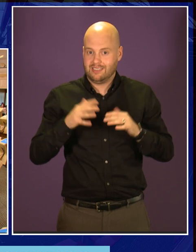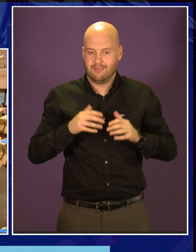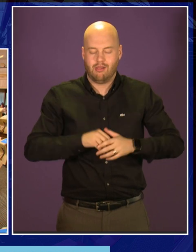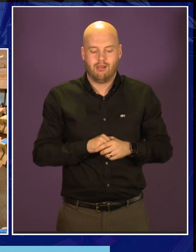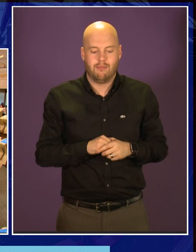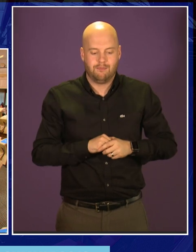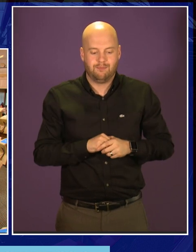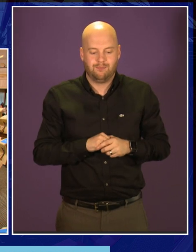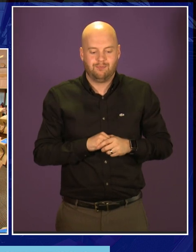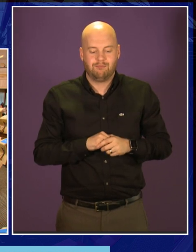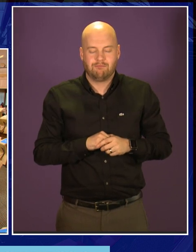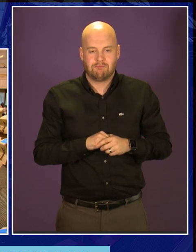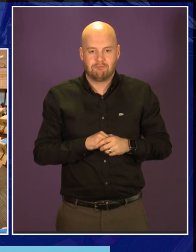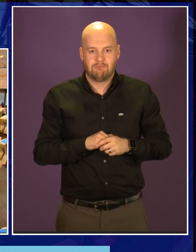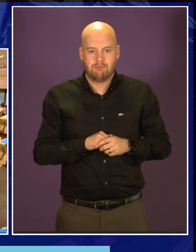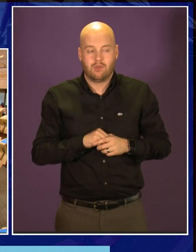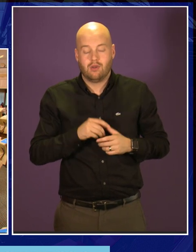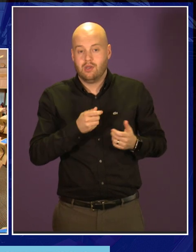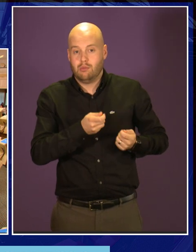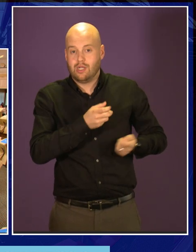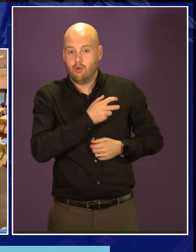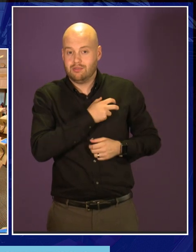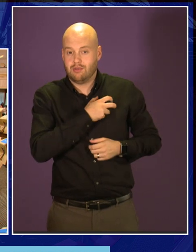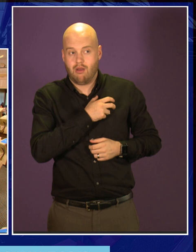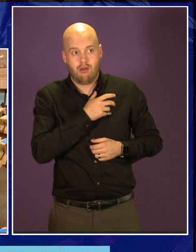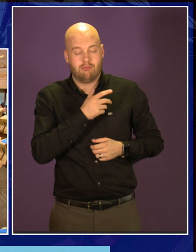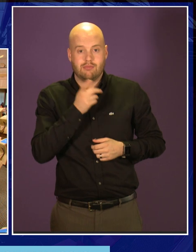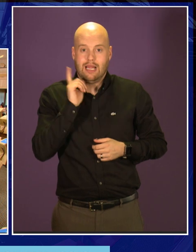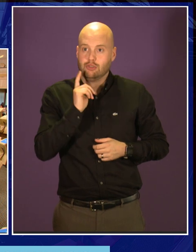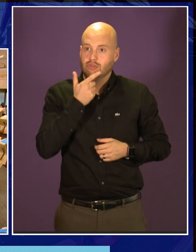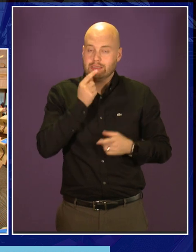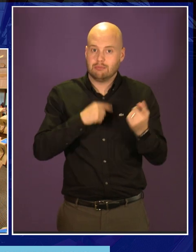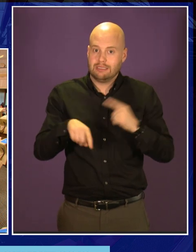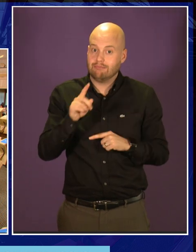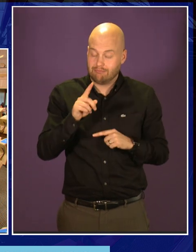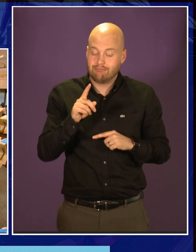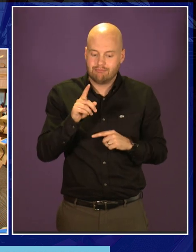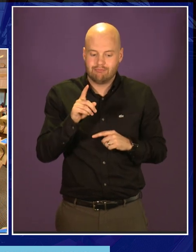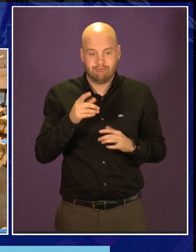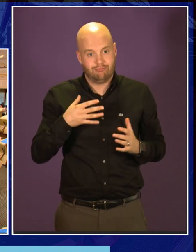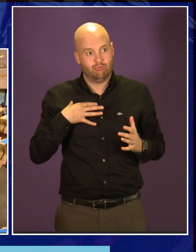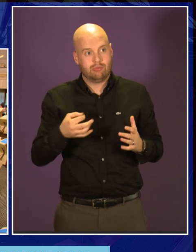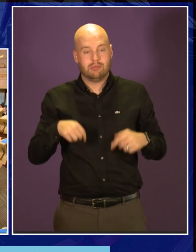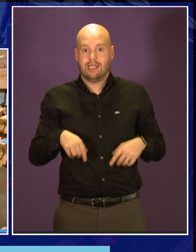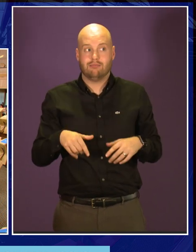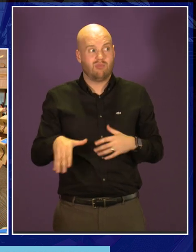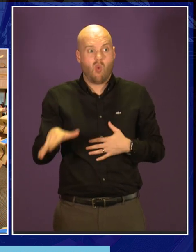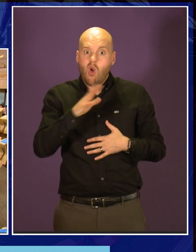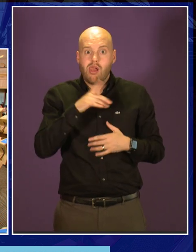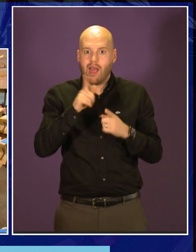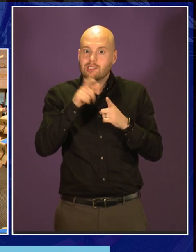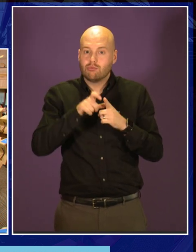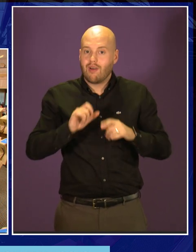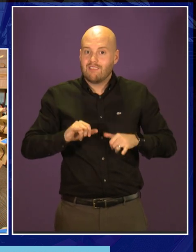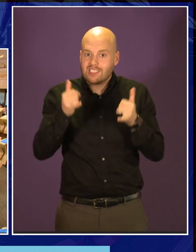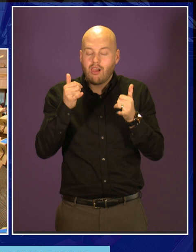Presiding Officer, Excellencies, ladies and gentlemen, on behalf of all of the Edinburgh festivals and the many thousands of artists,